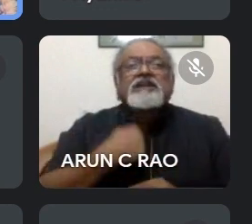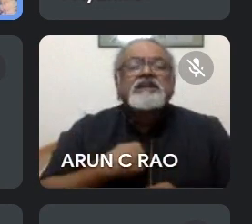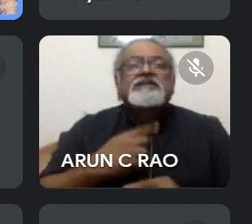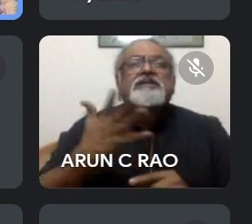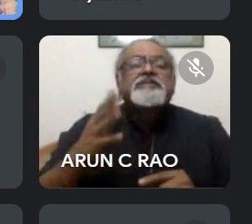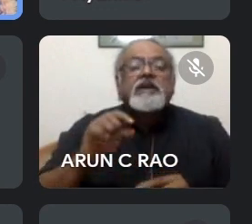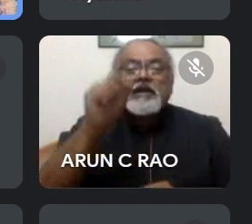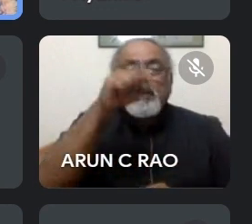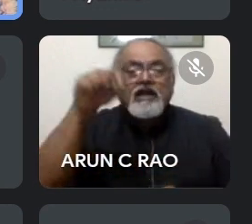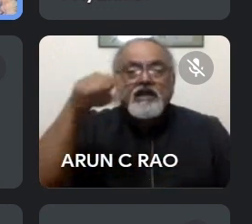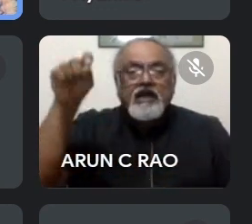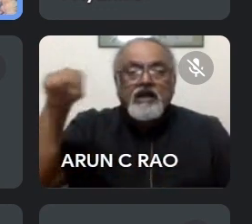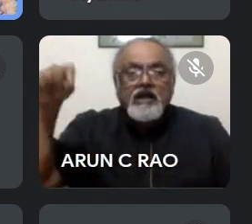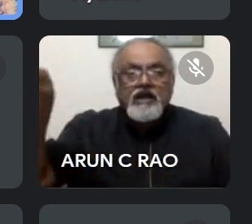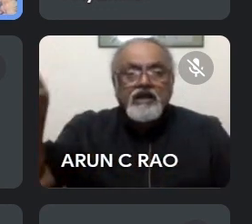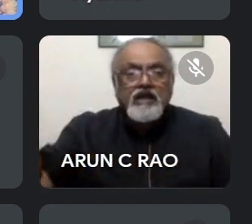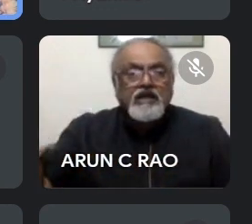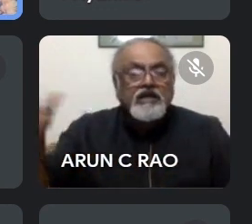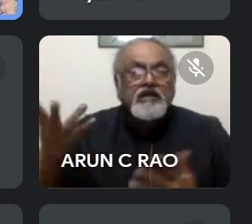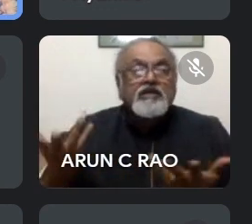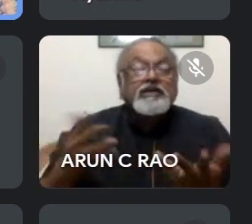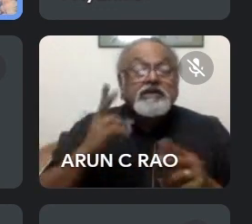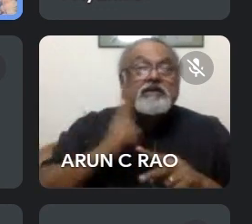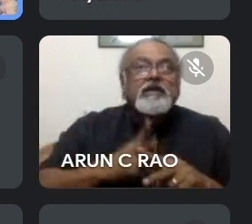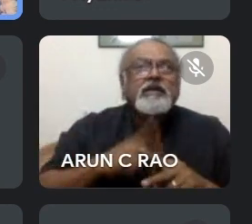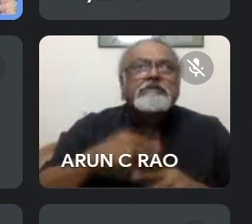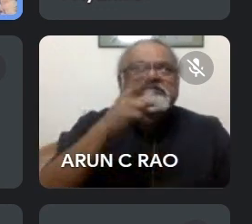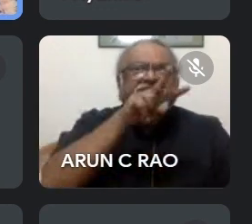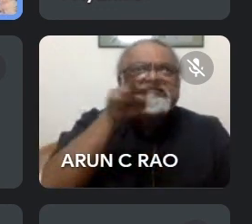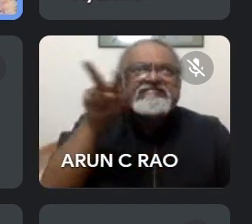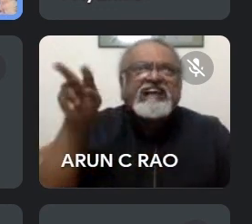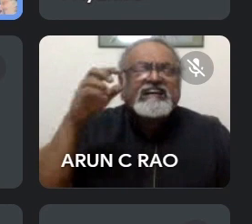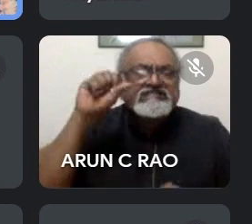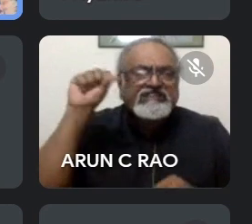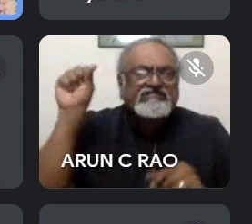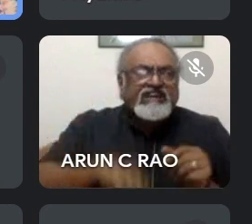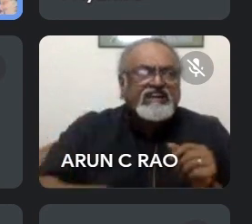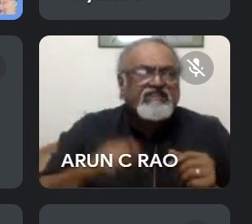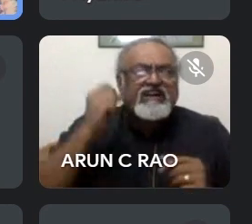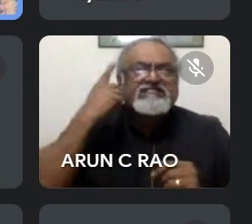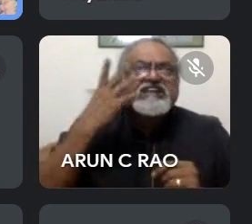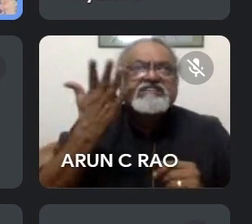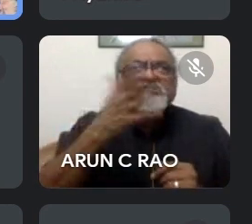cursive, like because cursive, even to this day I don't understand cursive handwriting, because